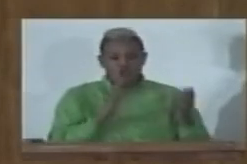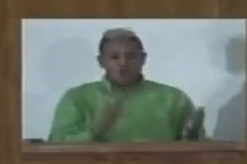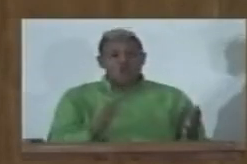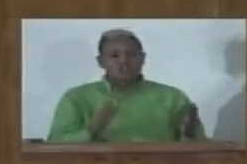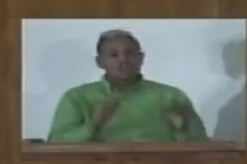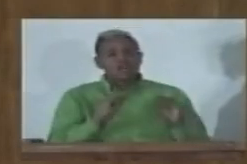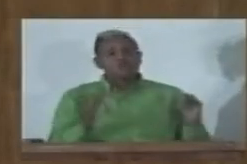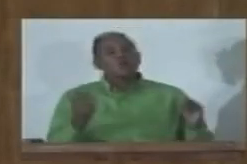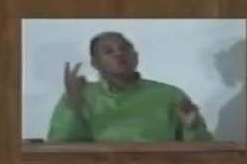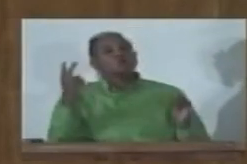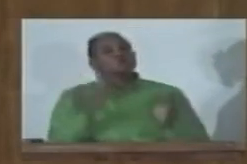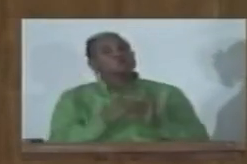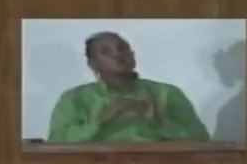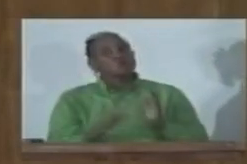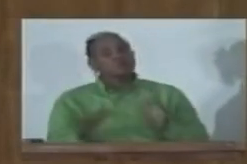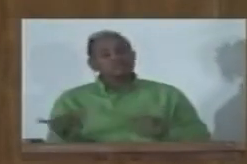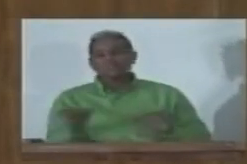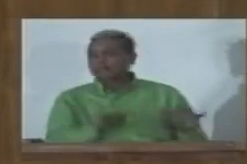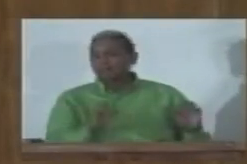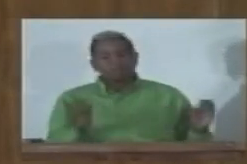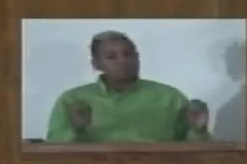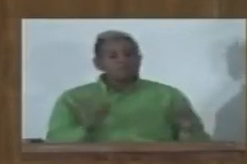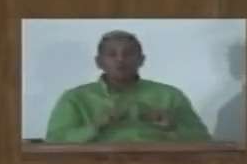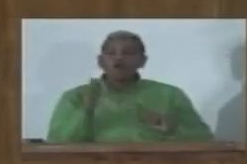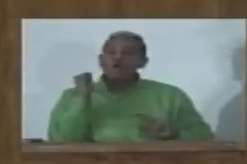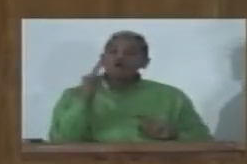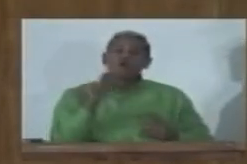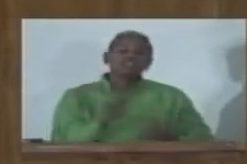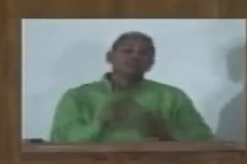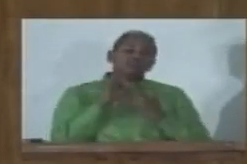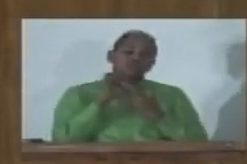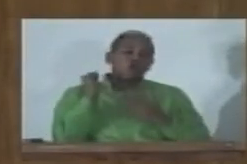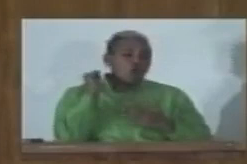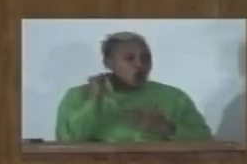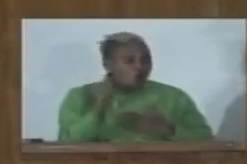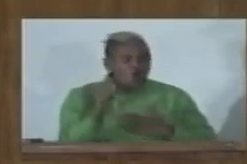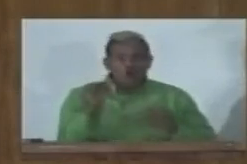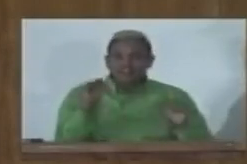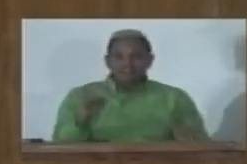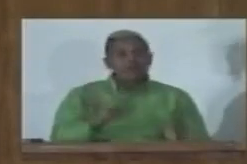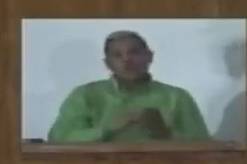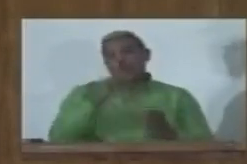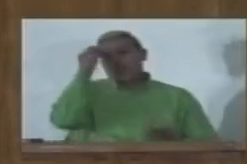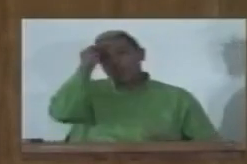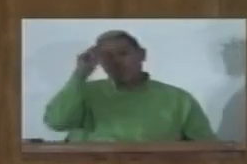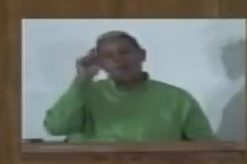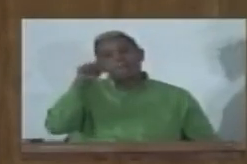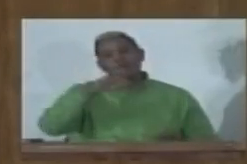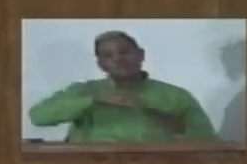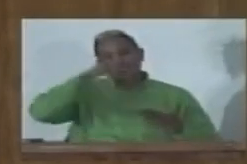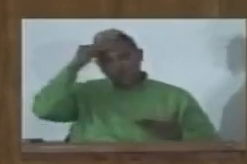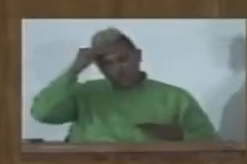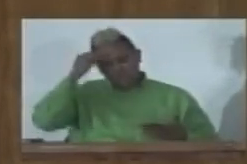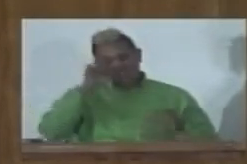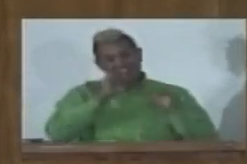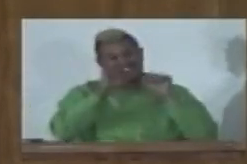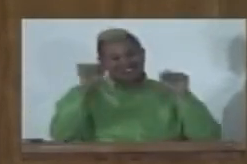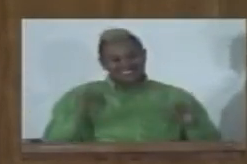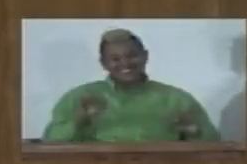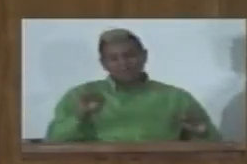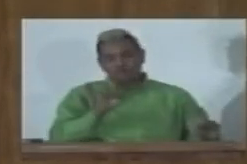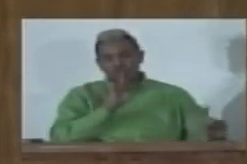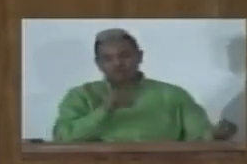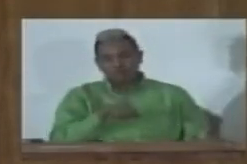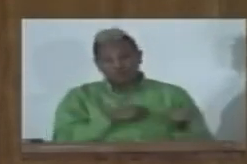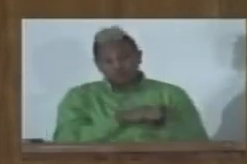two students are the same, but they are all special and they can all learn and they must learn. And the system must respond to